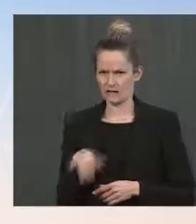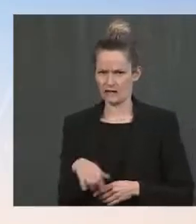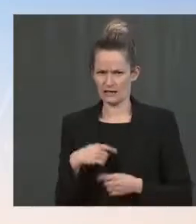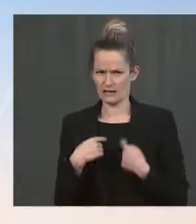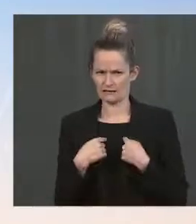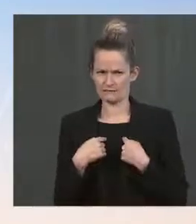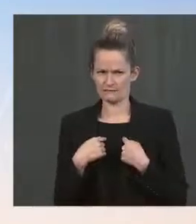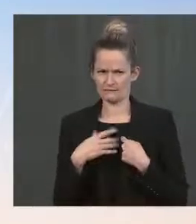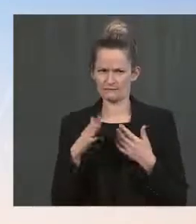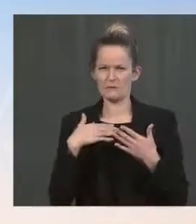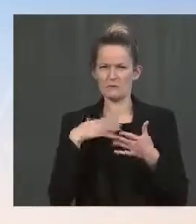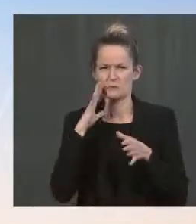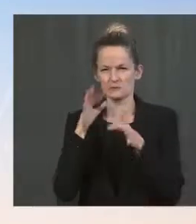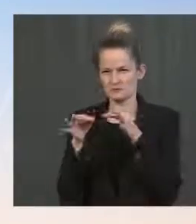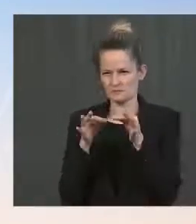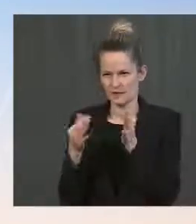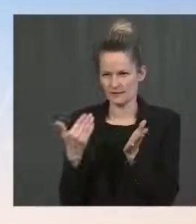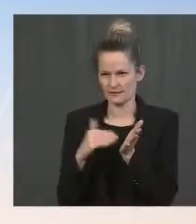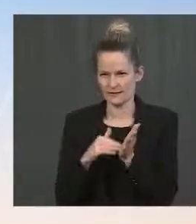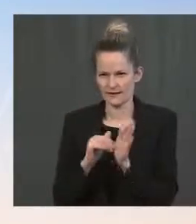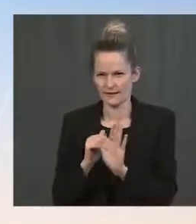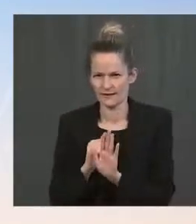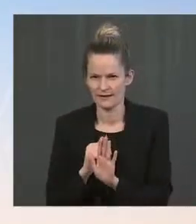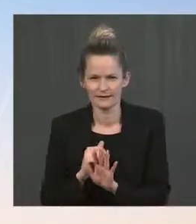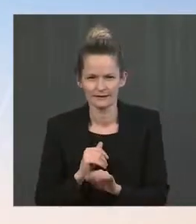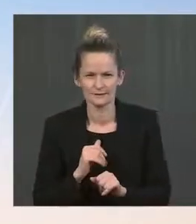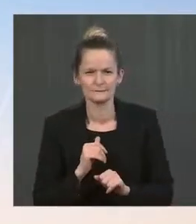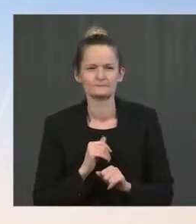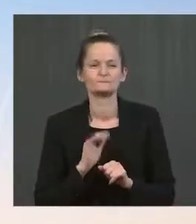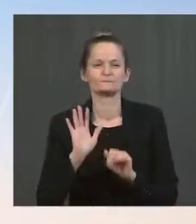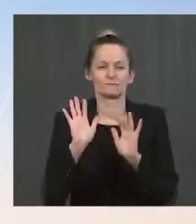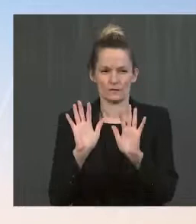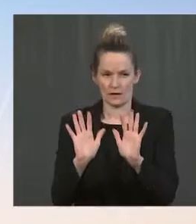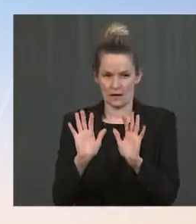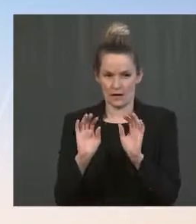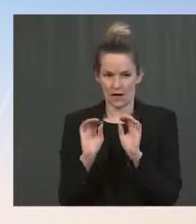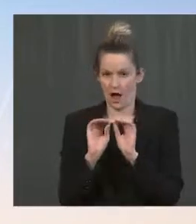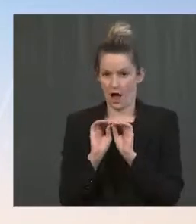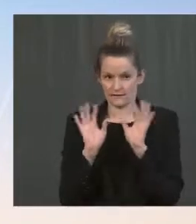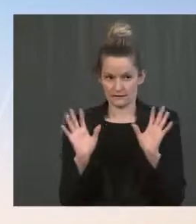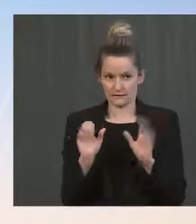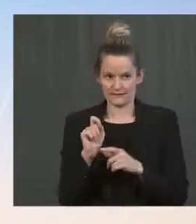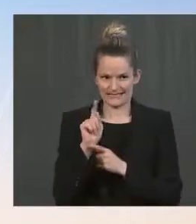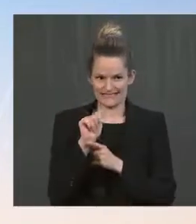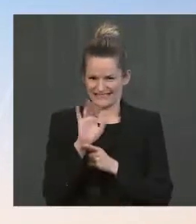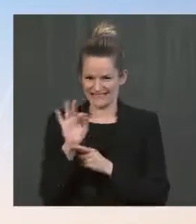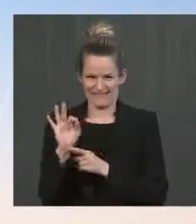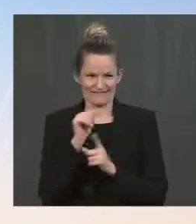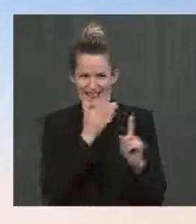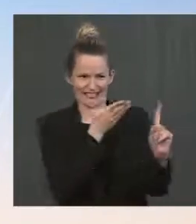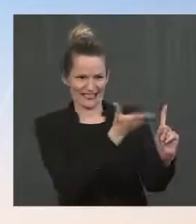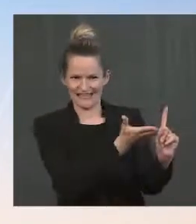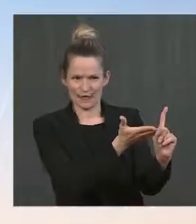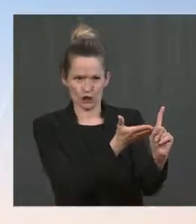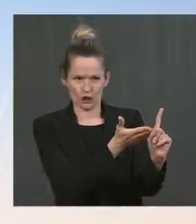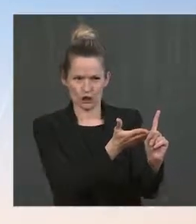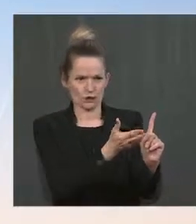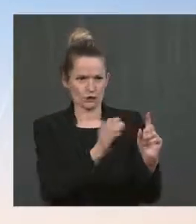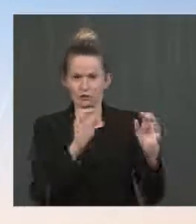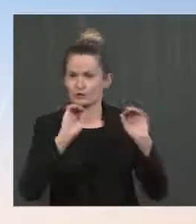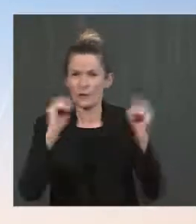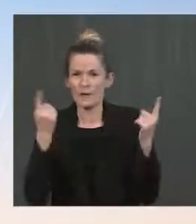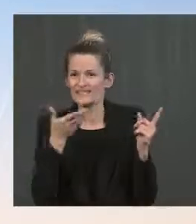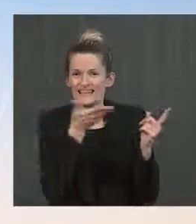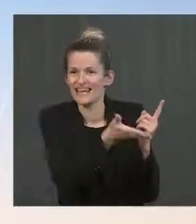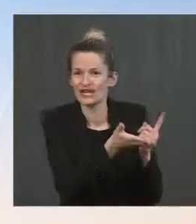So there are the flights. We obviously don't have personnel on the ground. That's correct. We don't. What our objective is, and we have a presence